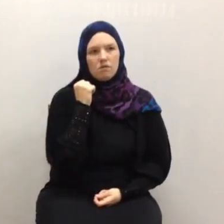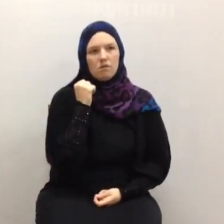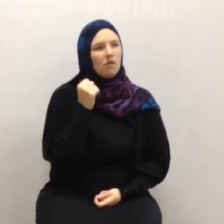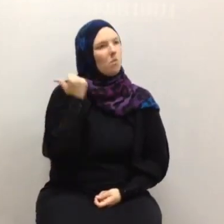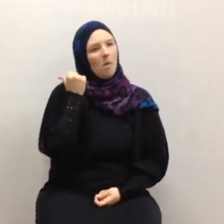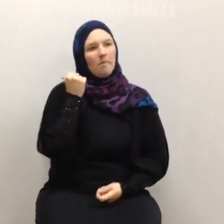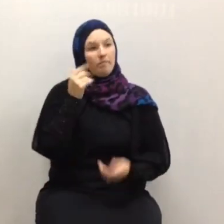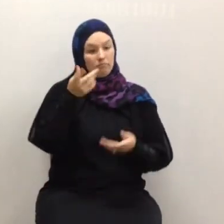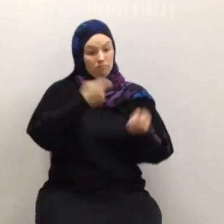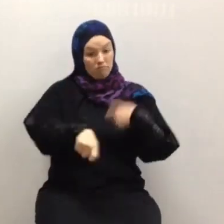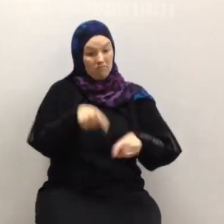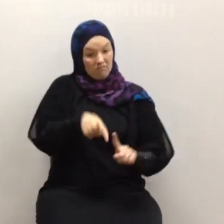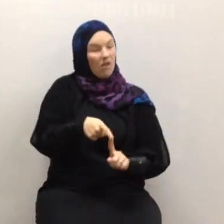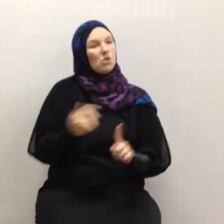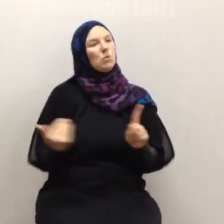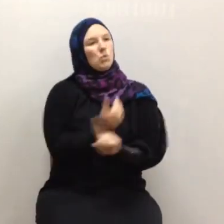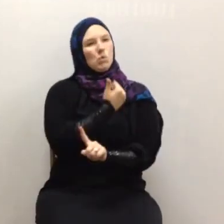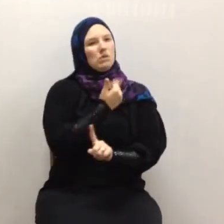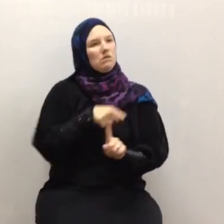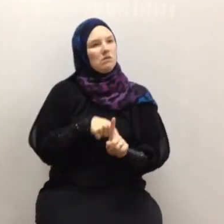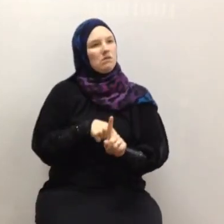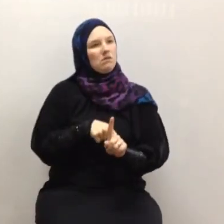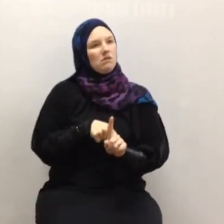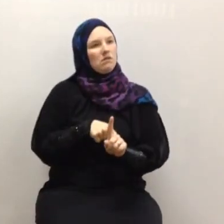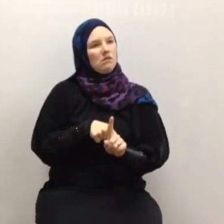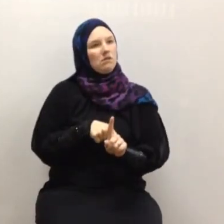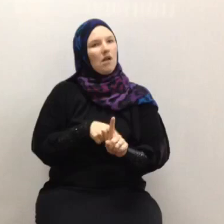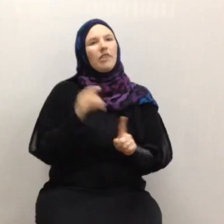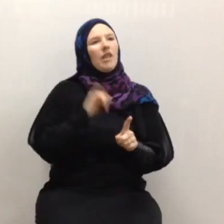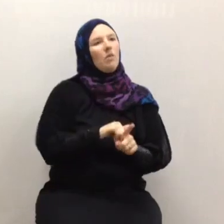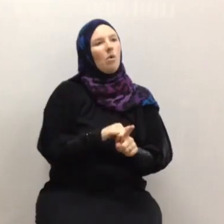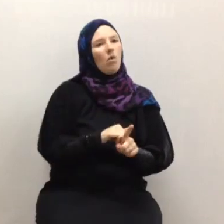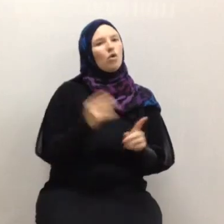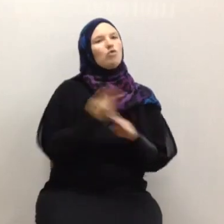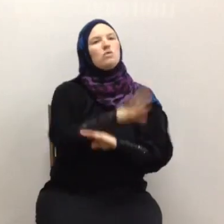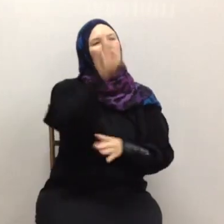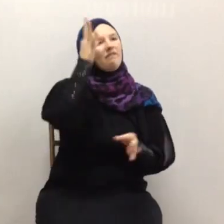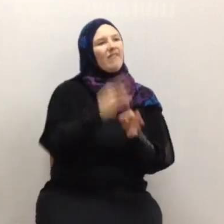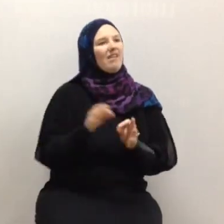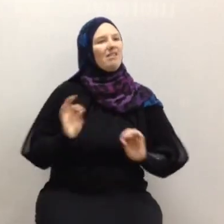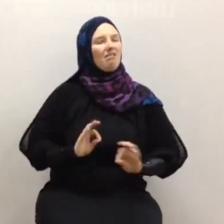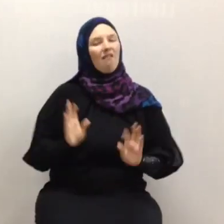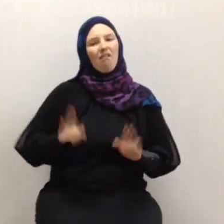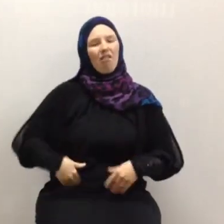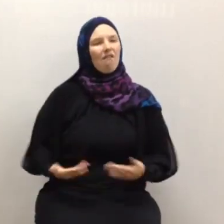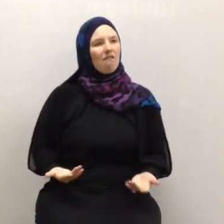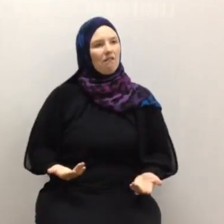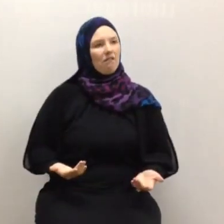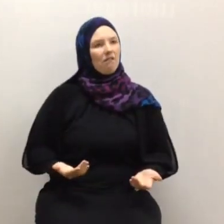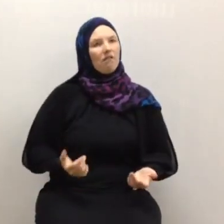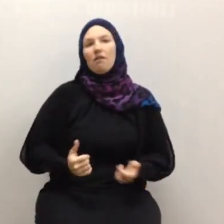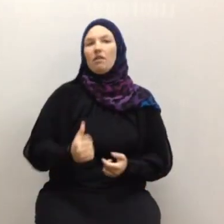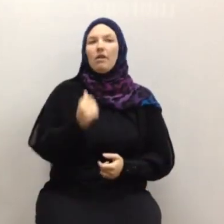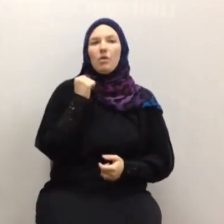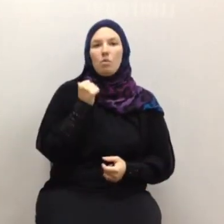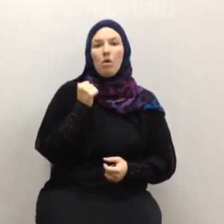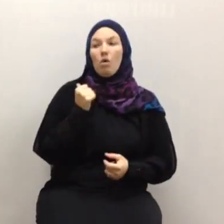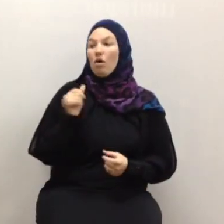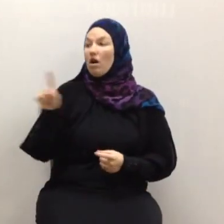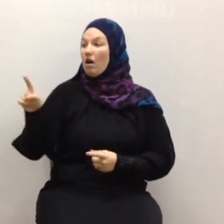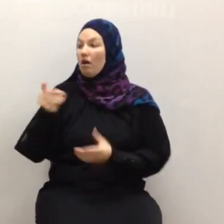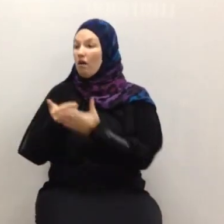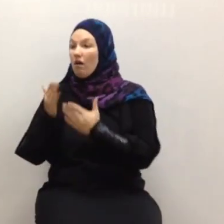faith short and they would not sell their neighbors short. They will not sell the